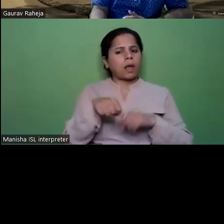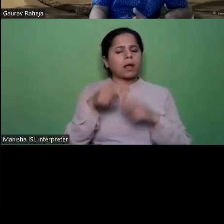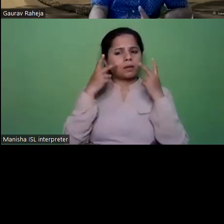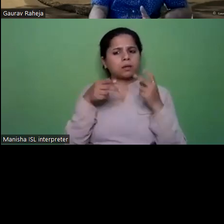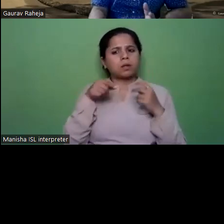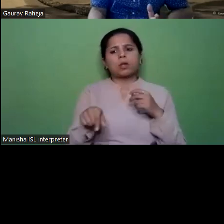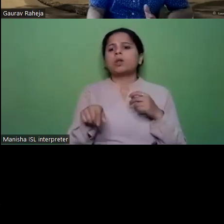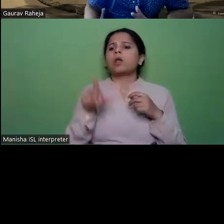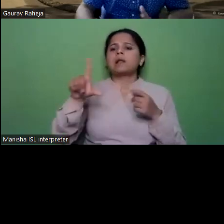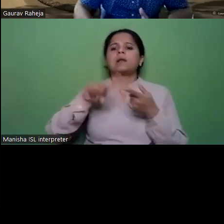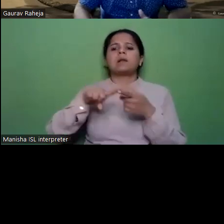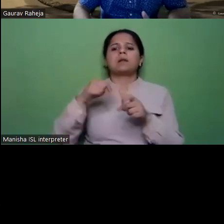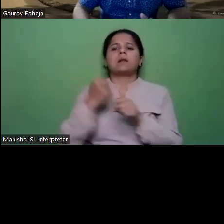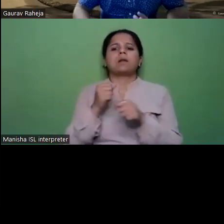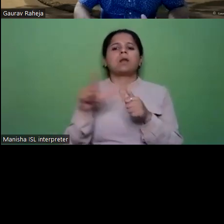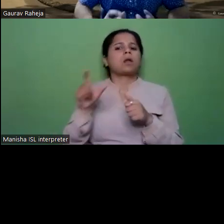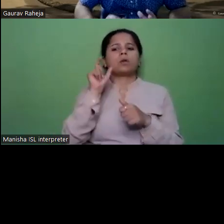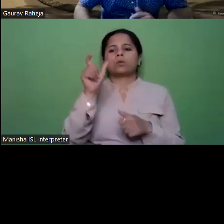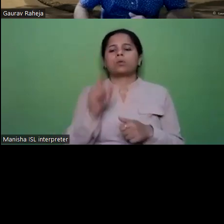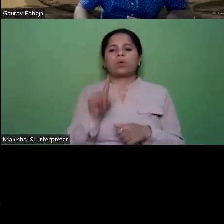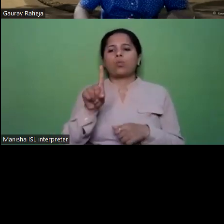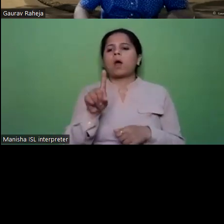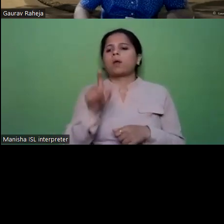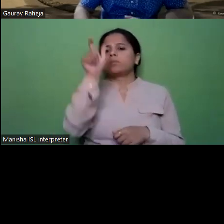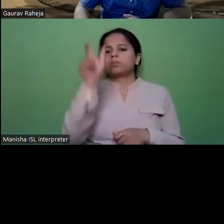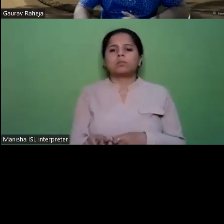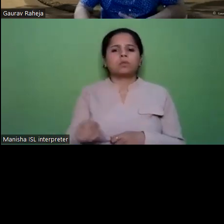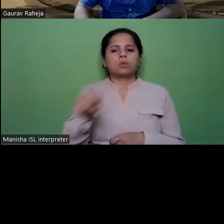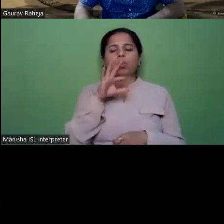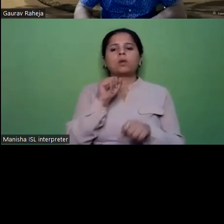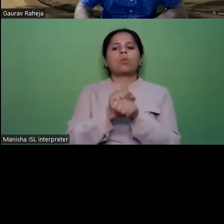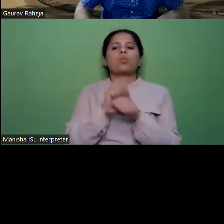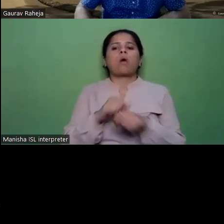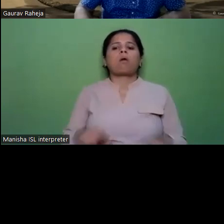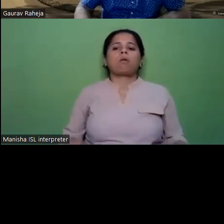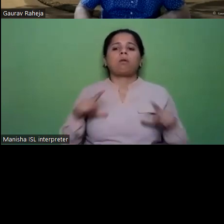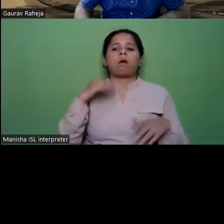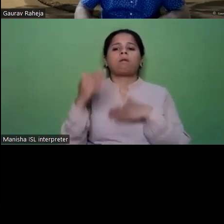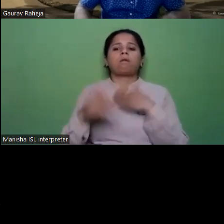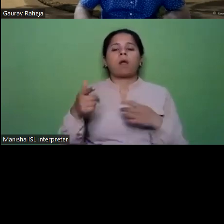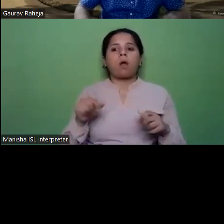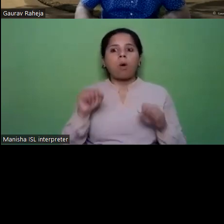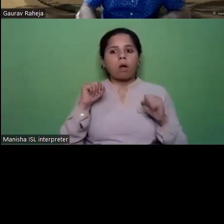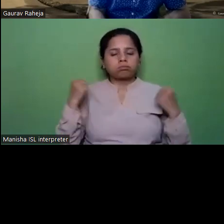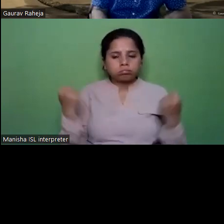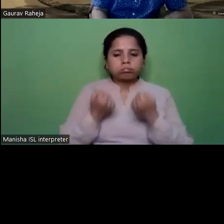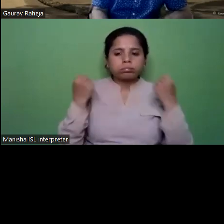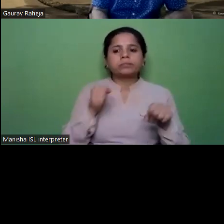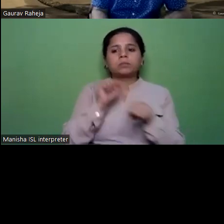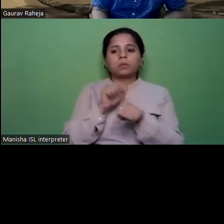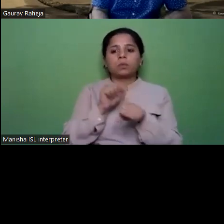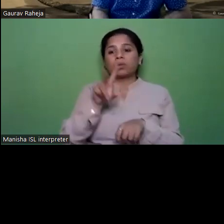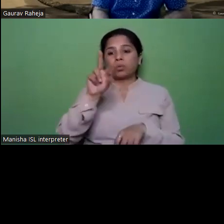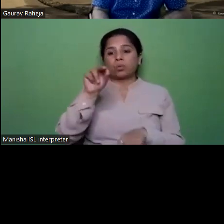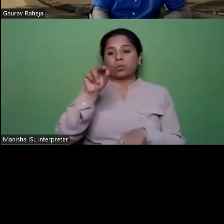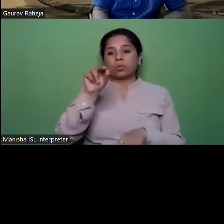society, 20 years means, one person's at least working life is gone into that. So 20 years it took